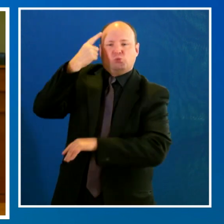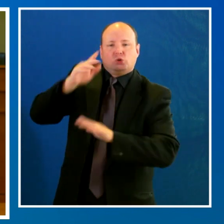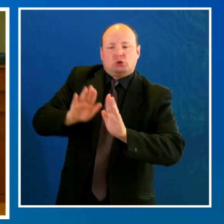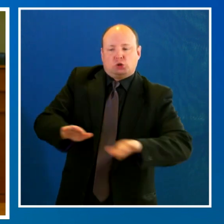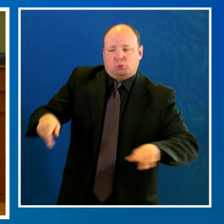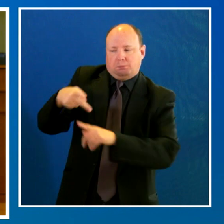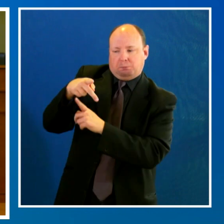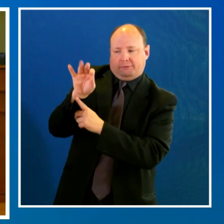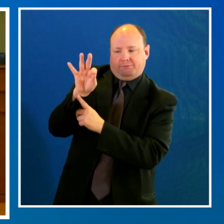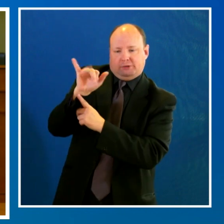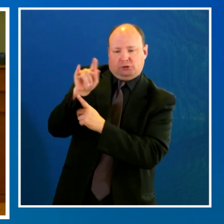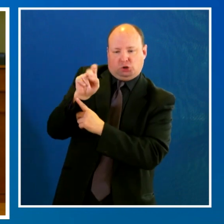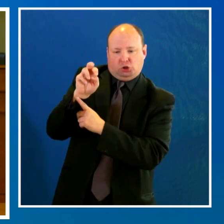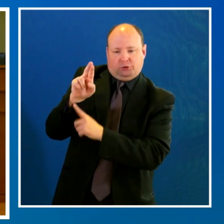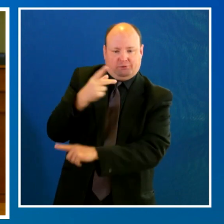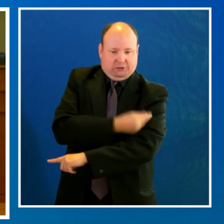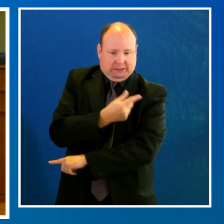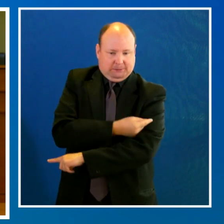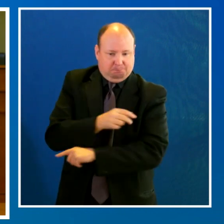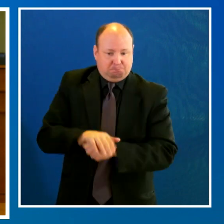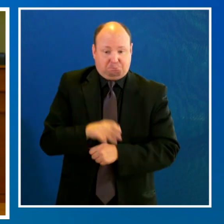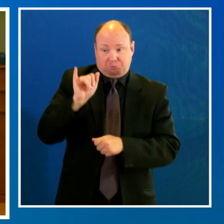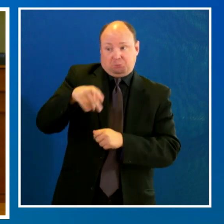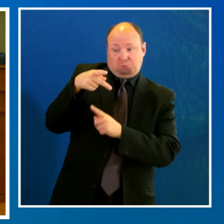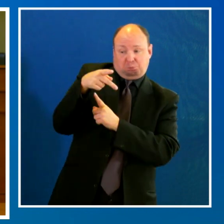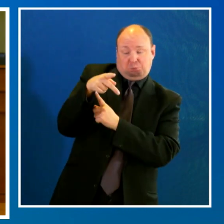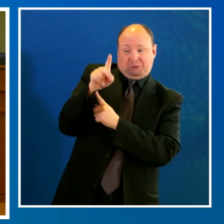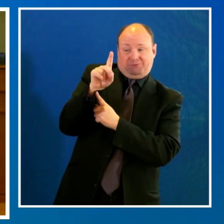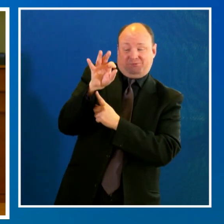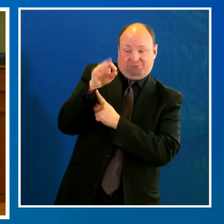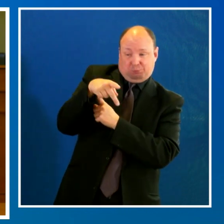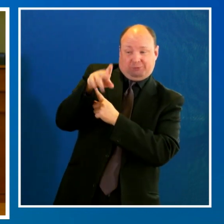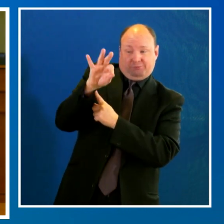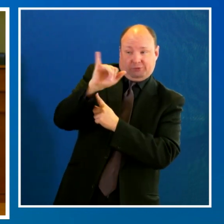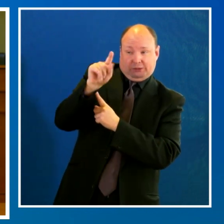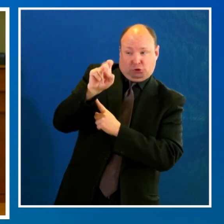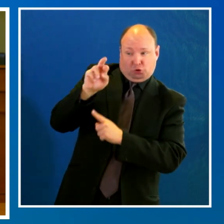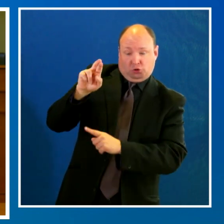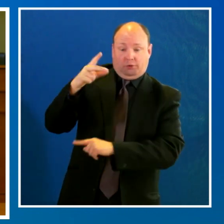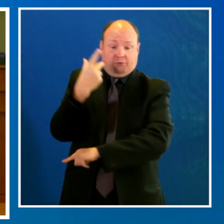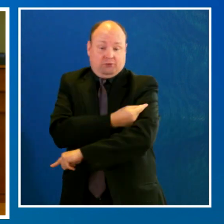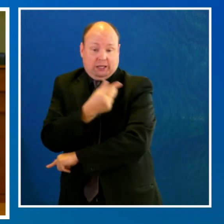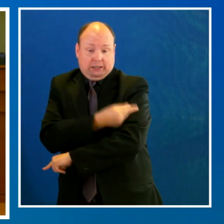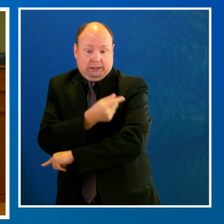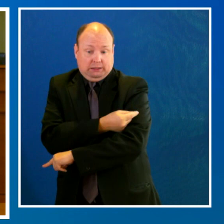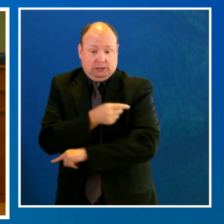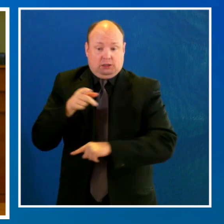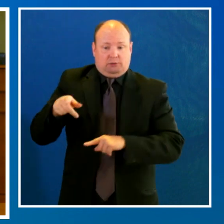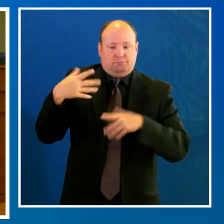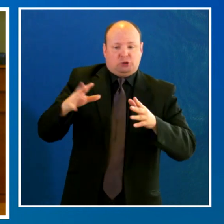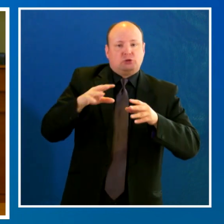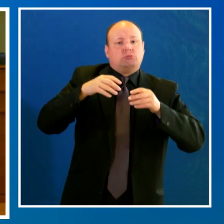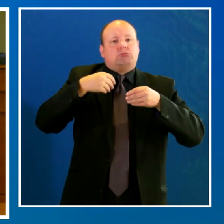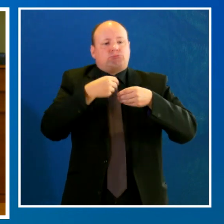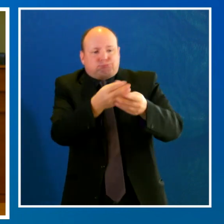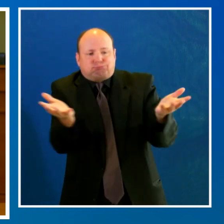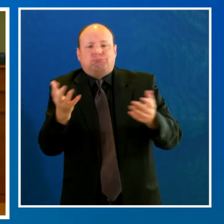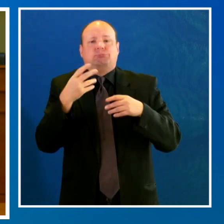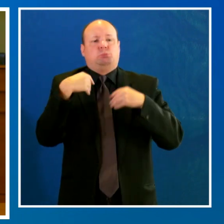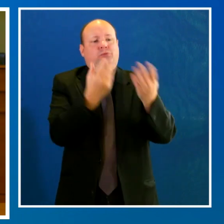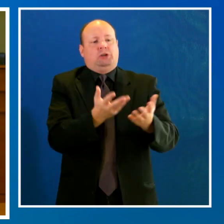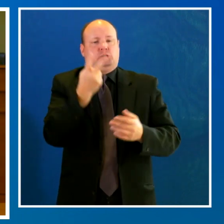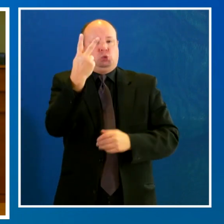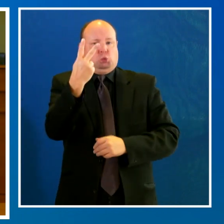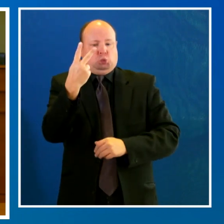The Pfizer pediatric vaccine is given in 2 doses, at least 21 days apart, which